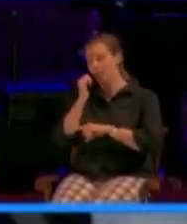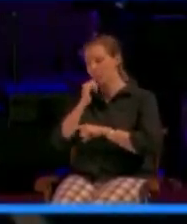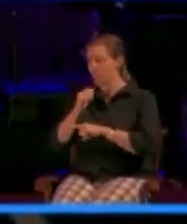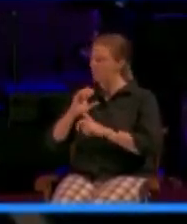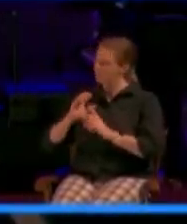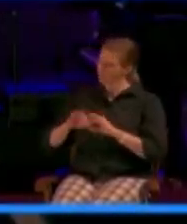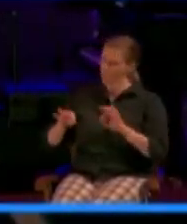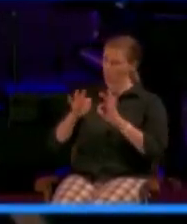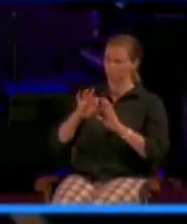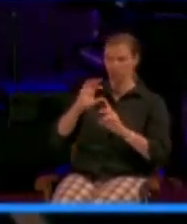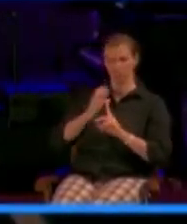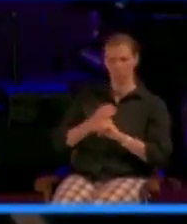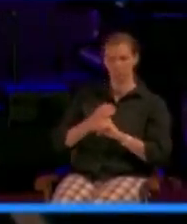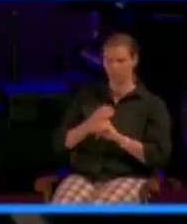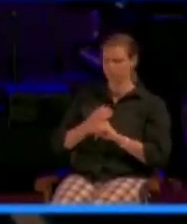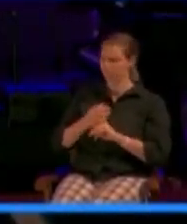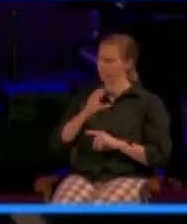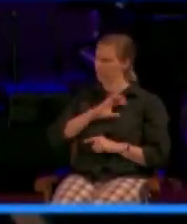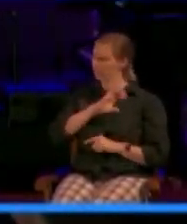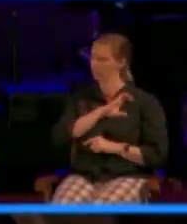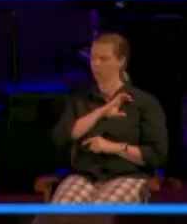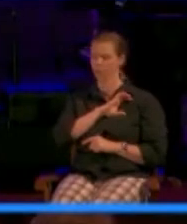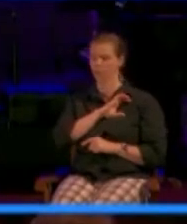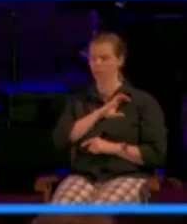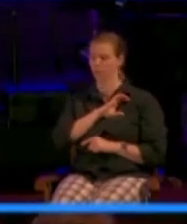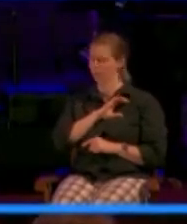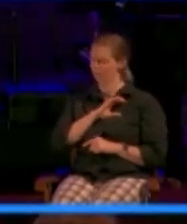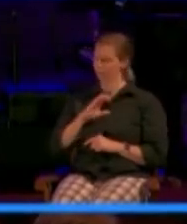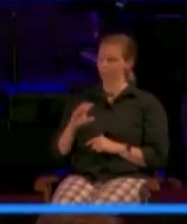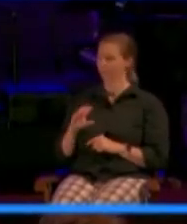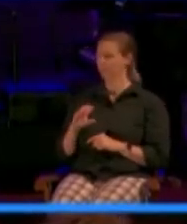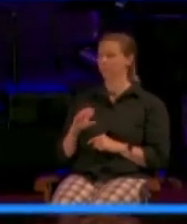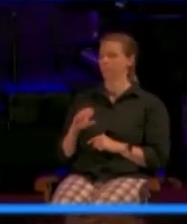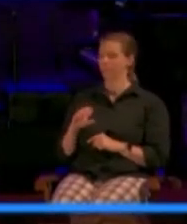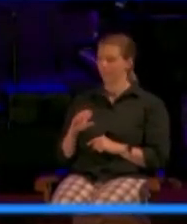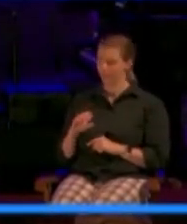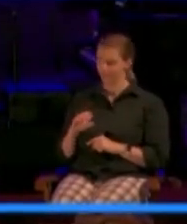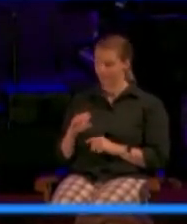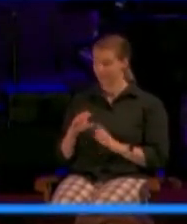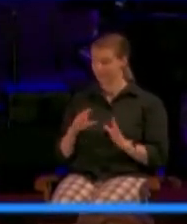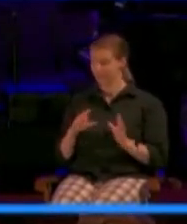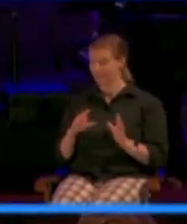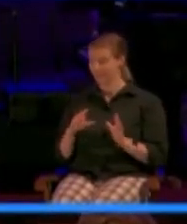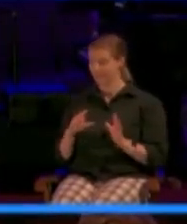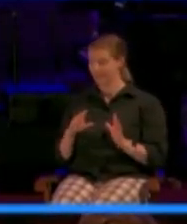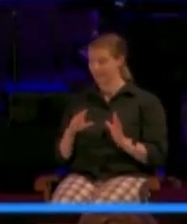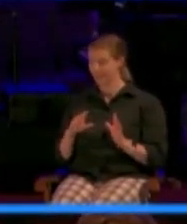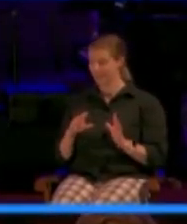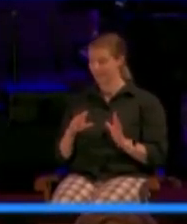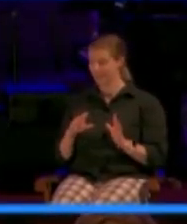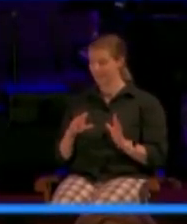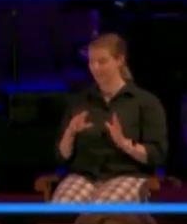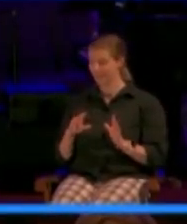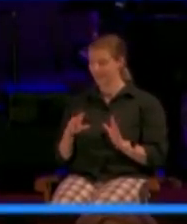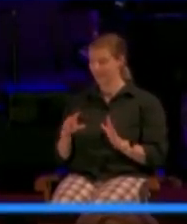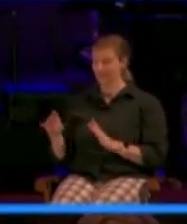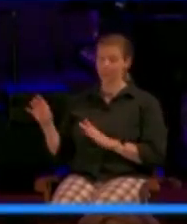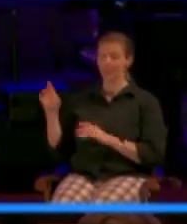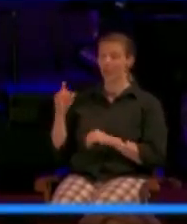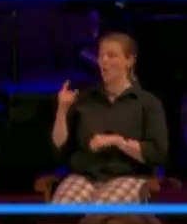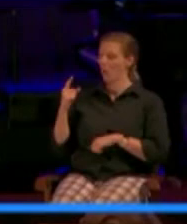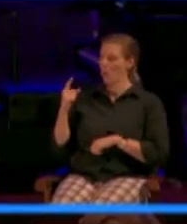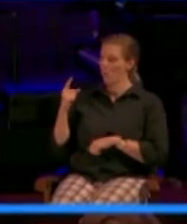He would say Clint Eastwood kind of things. One day, popped out a word of profanity with his mother on the way to school, because Clint Eastwood